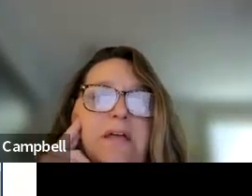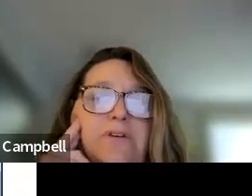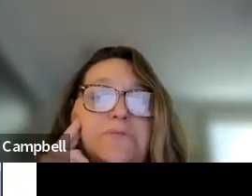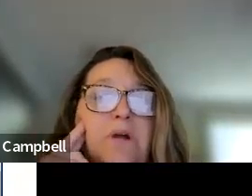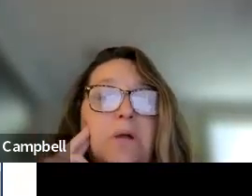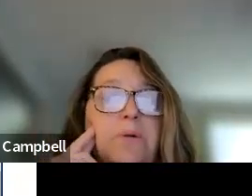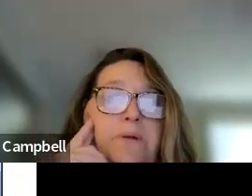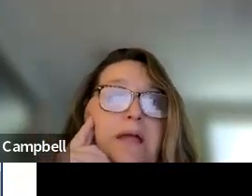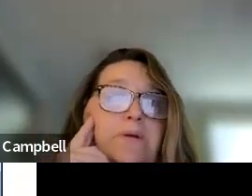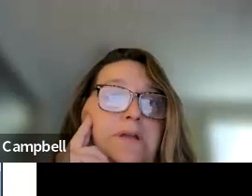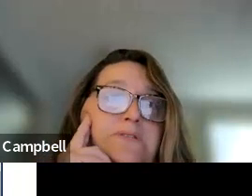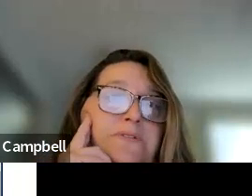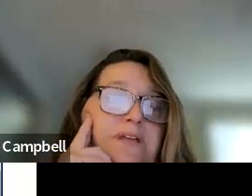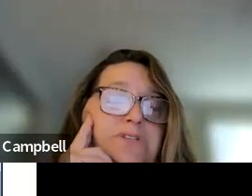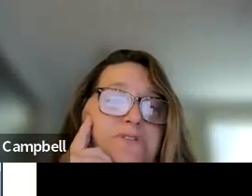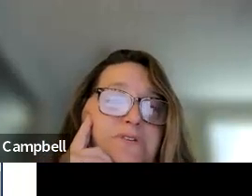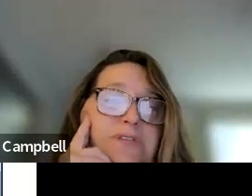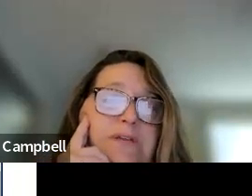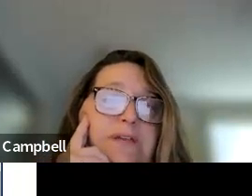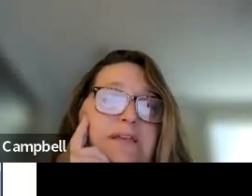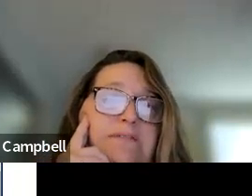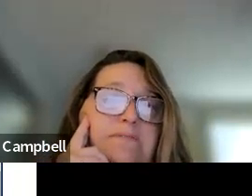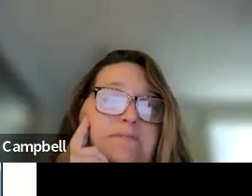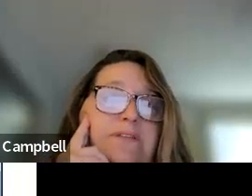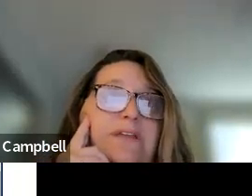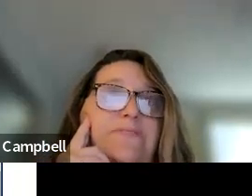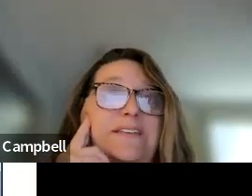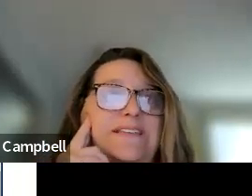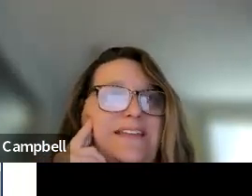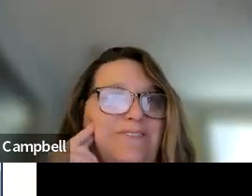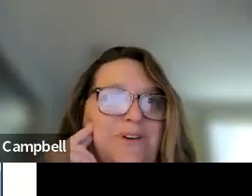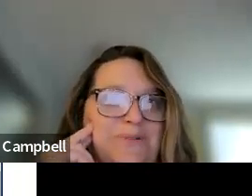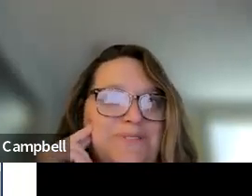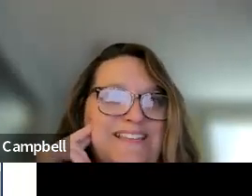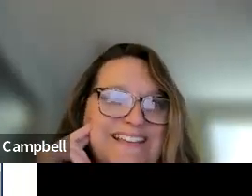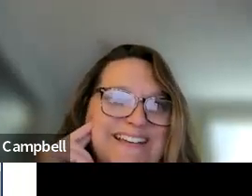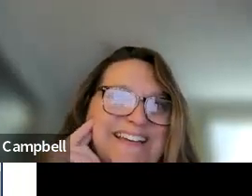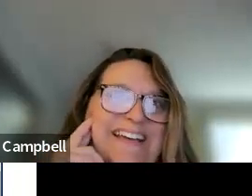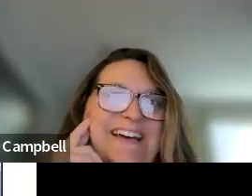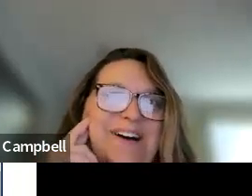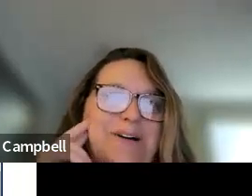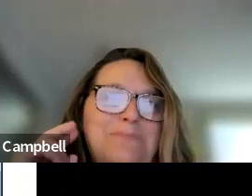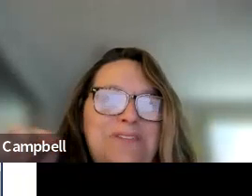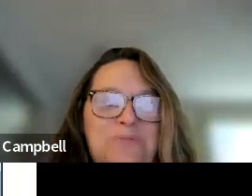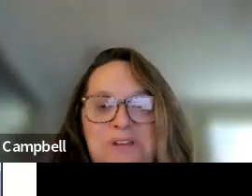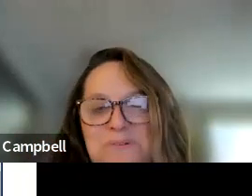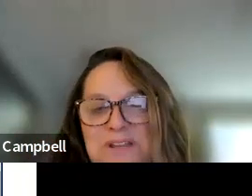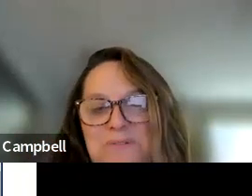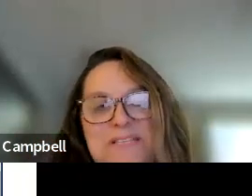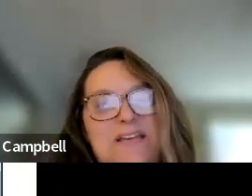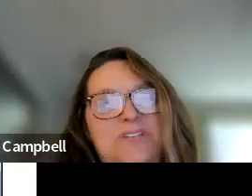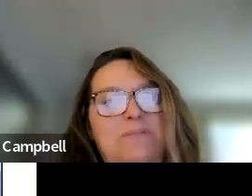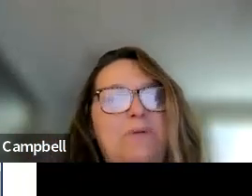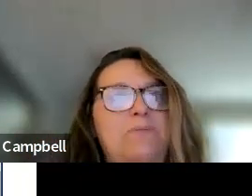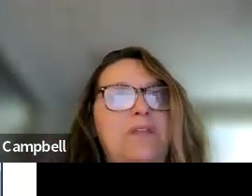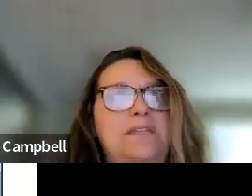so those were our priorities for next year. Certainly, we didn't really fix any of those in the